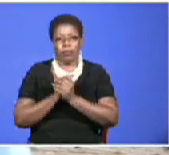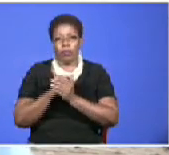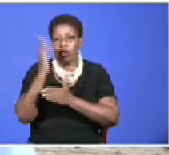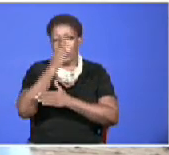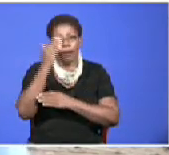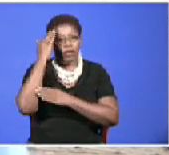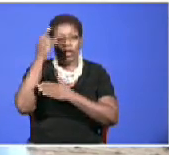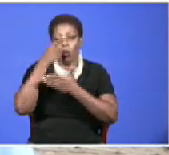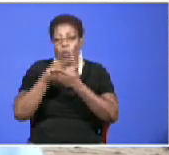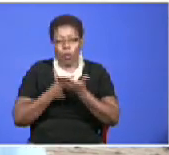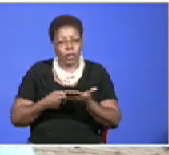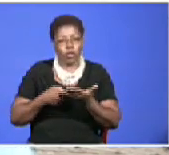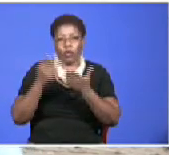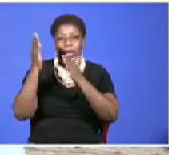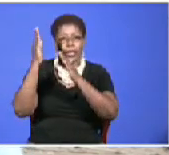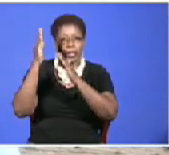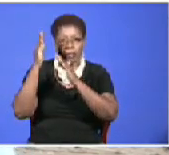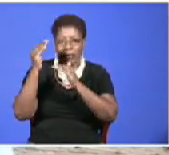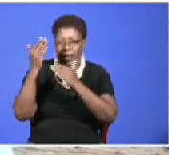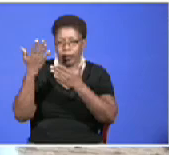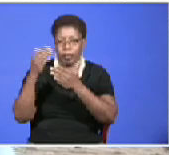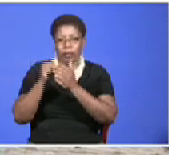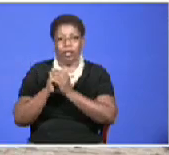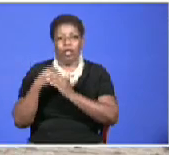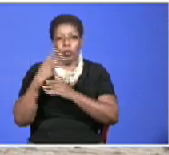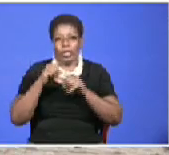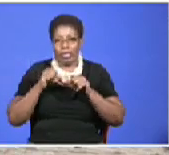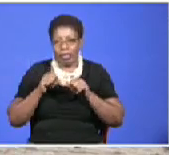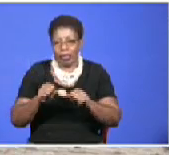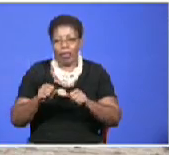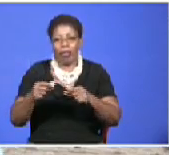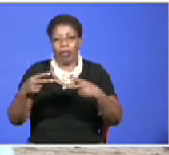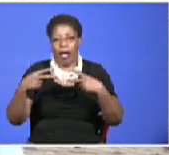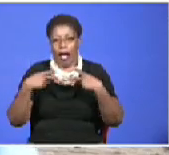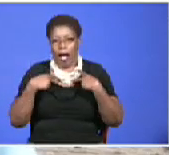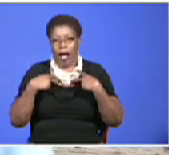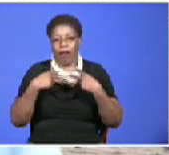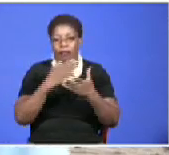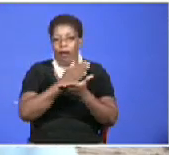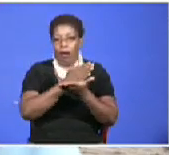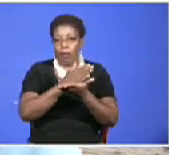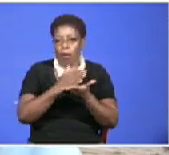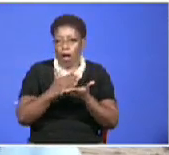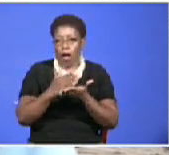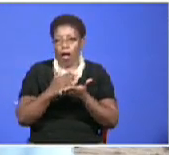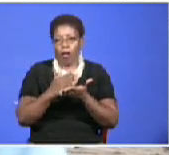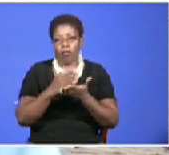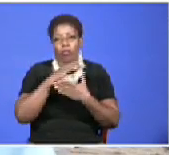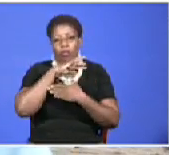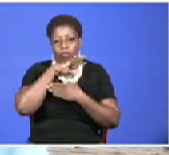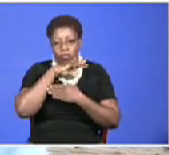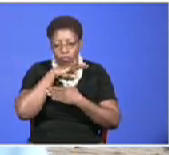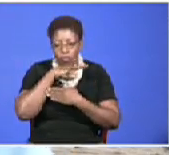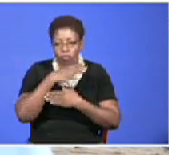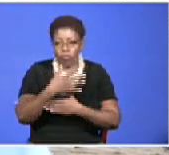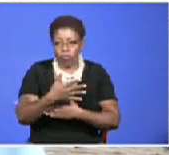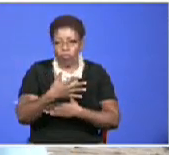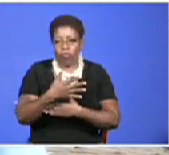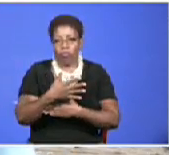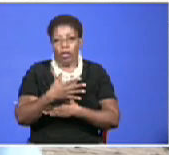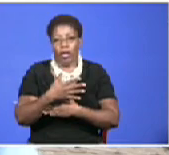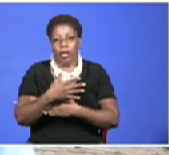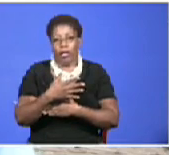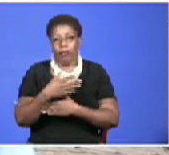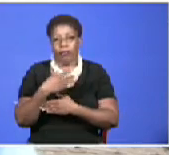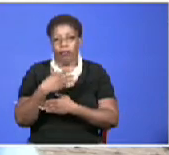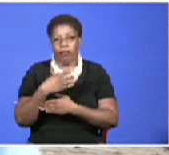You never know what to expect. We still have piles of debris. And, you know, we only could,